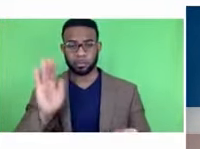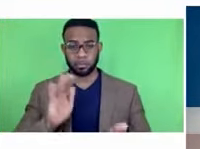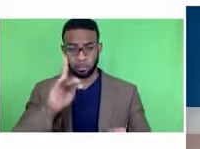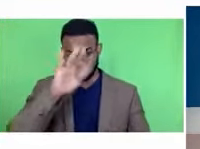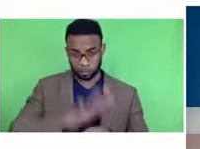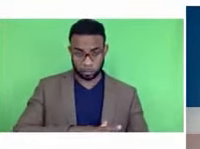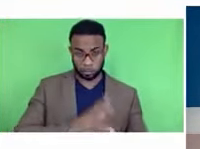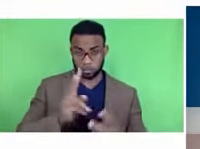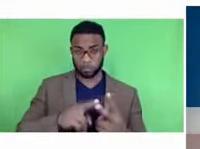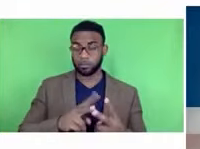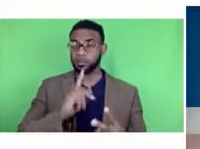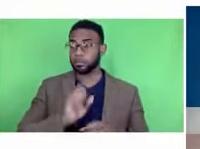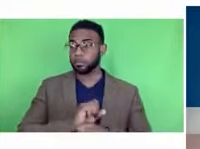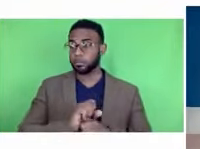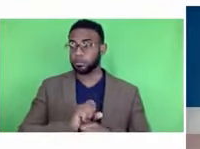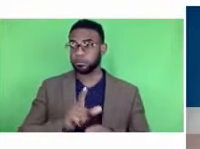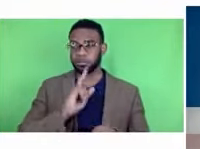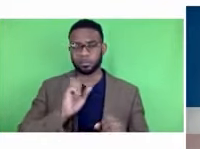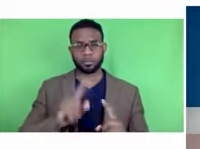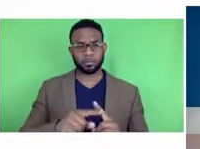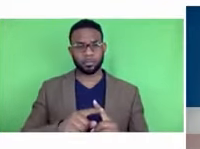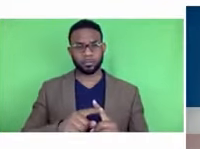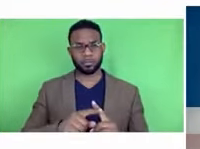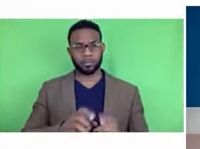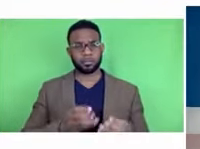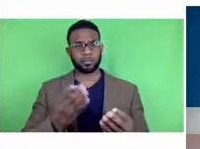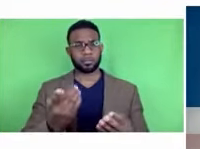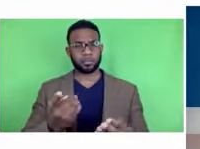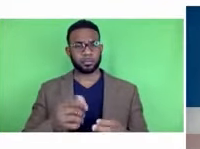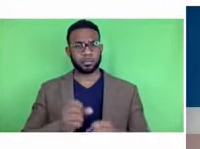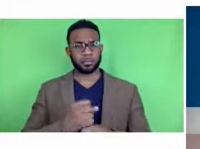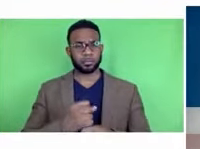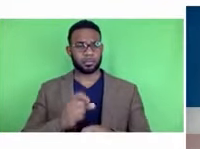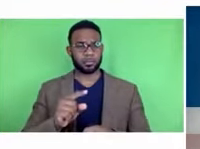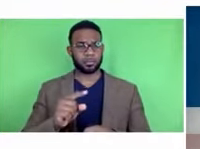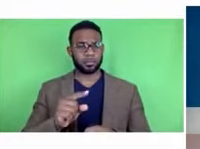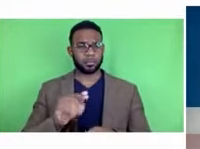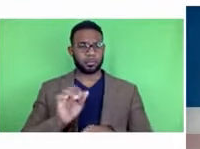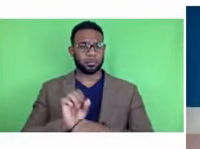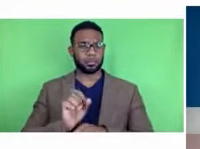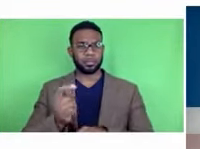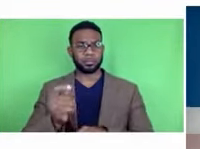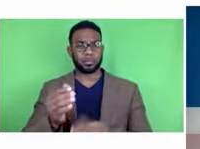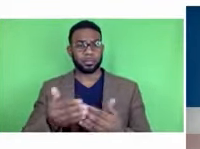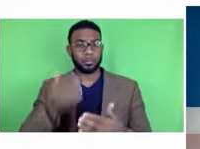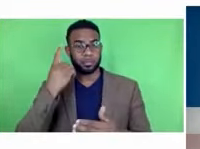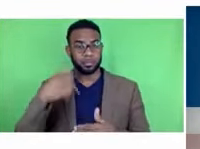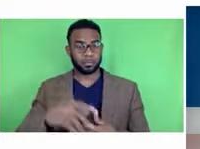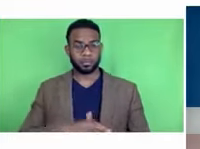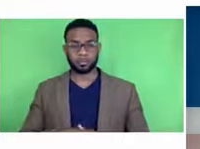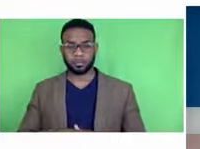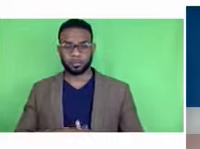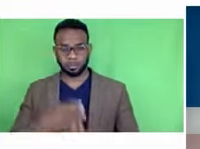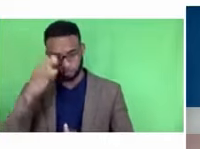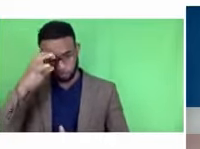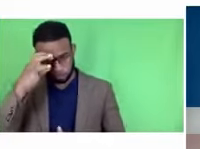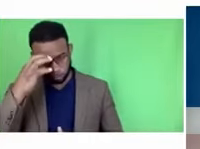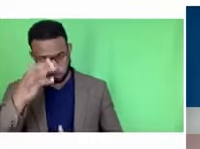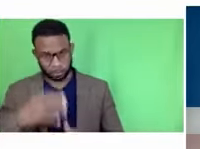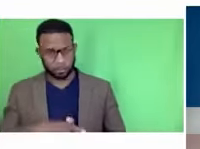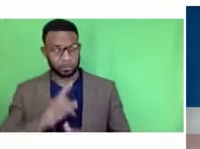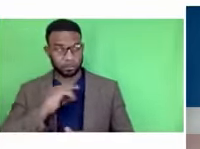is actually they may be able to provide something to make that you know, task a little bit easier for them. So that's, I really